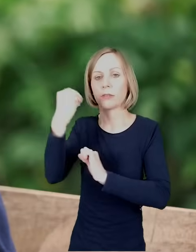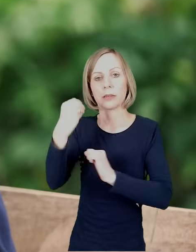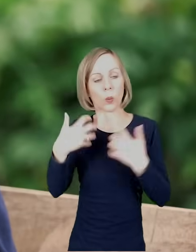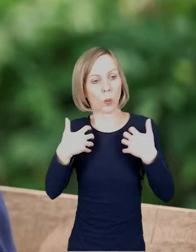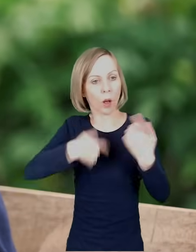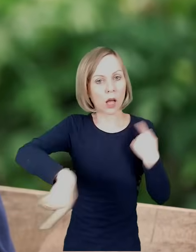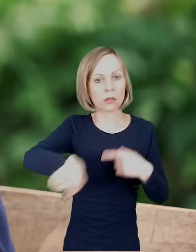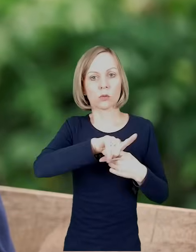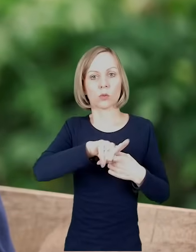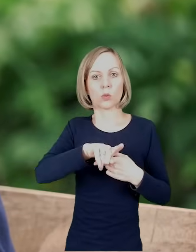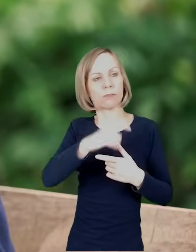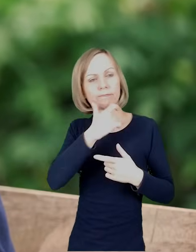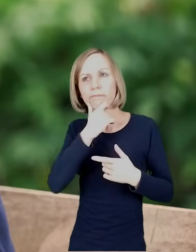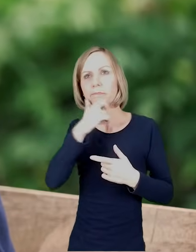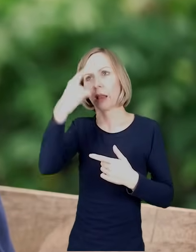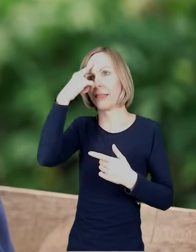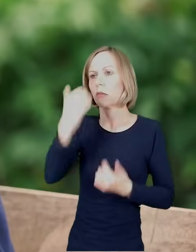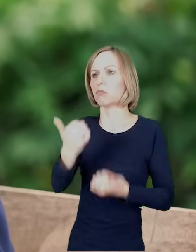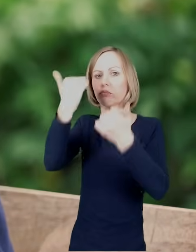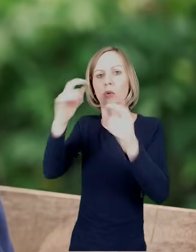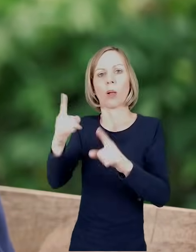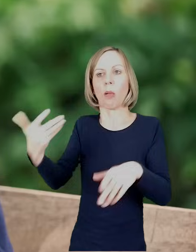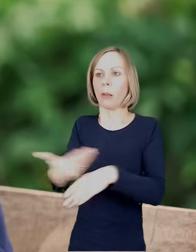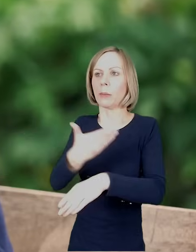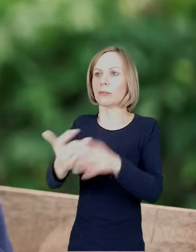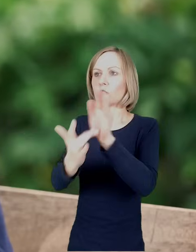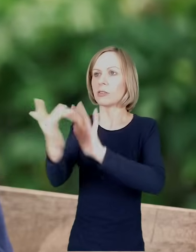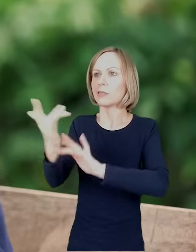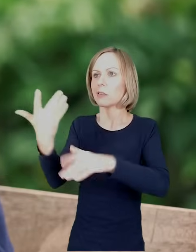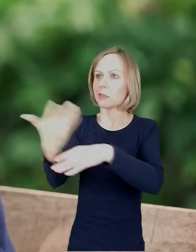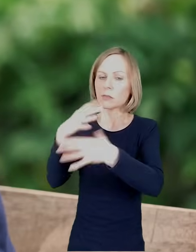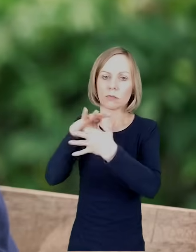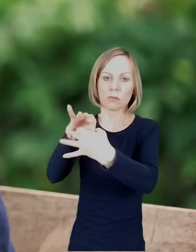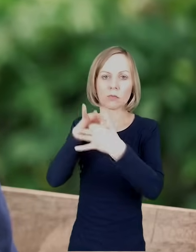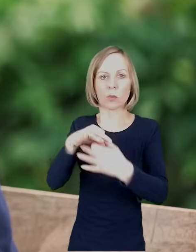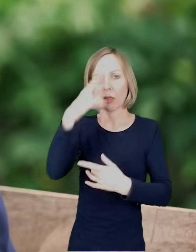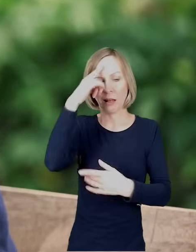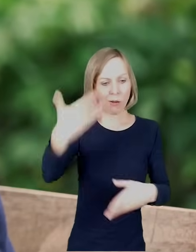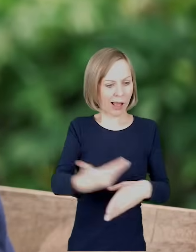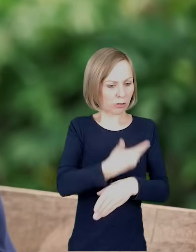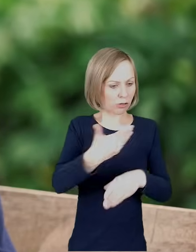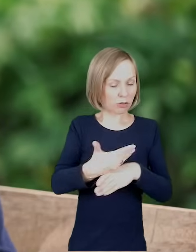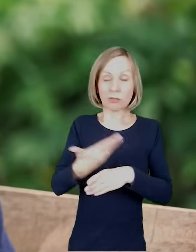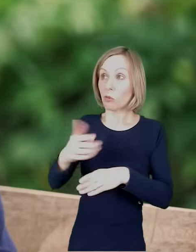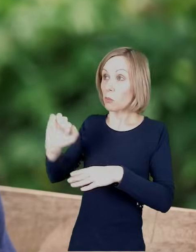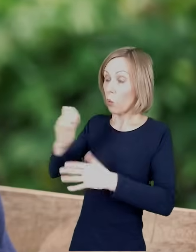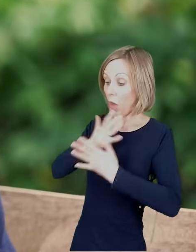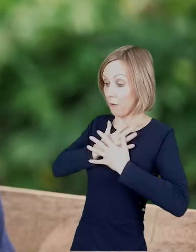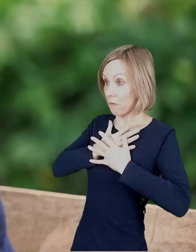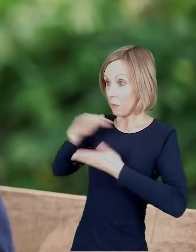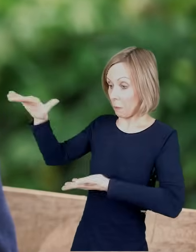Lord, by your Spirit, enliven us all to seek profit in the business of Jesus. Help us to measure our actions by the return